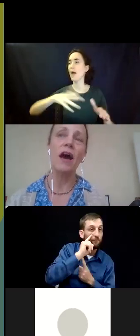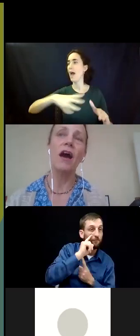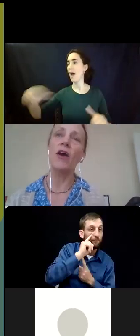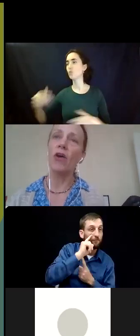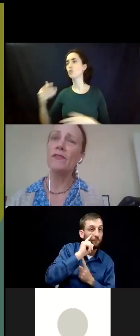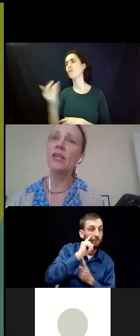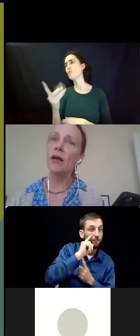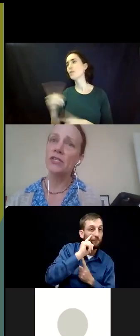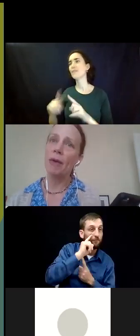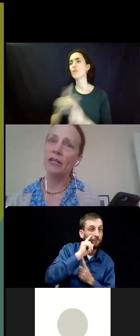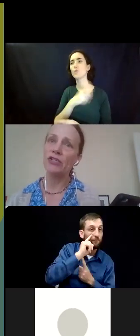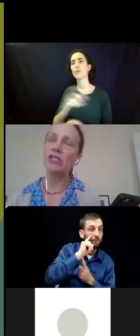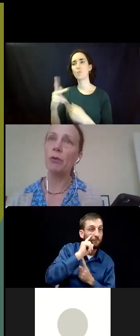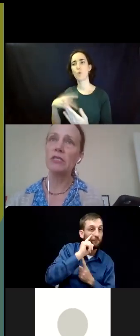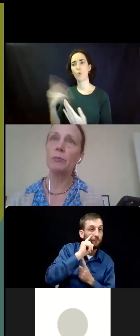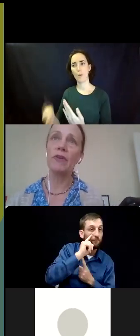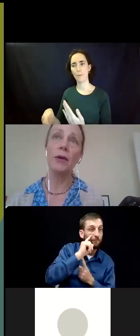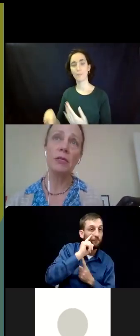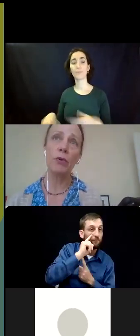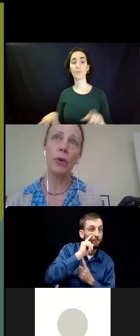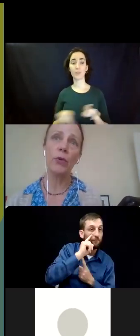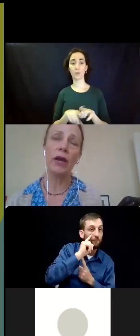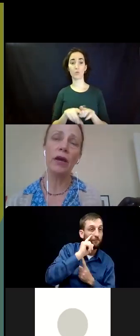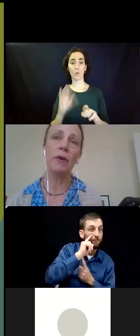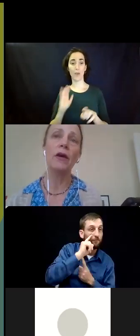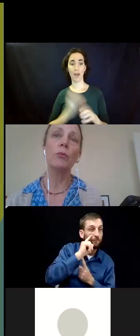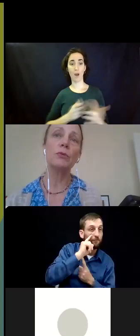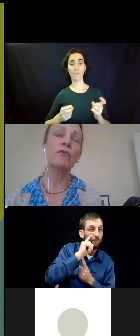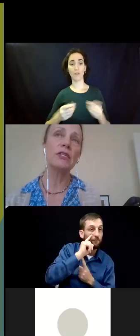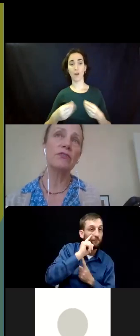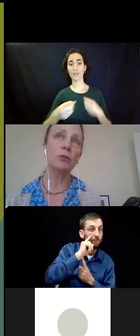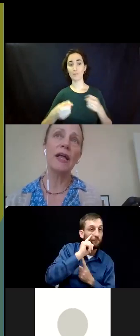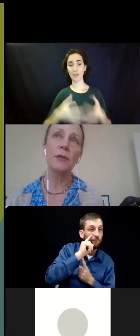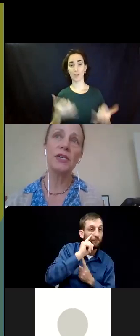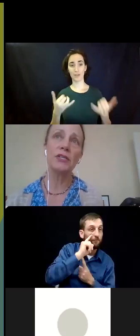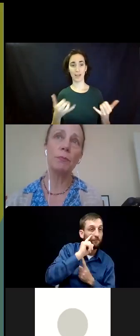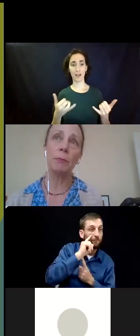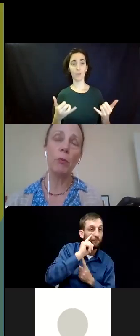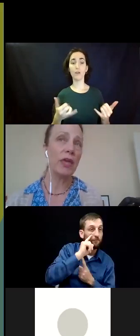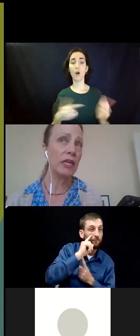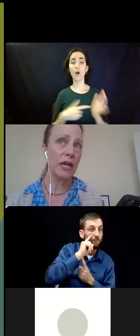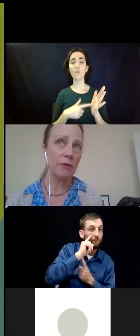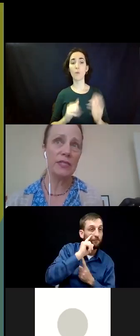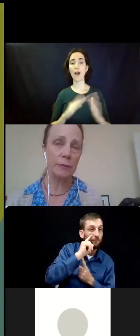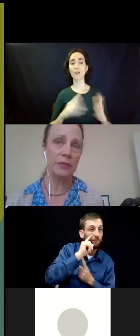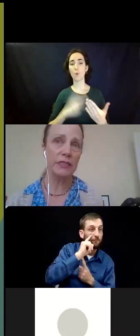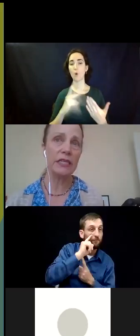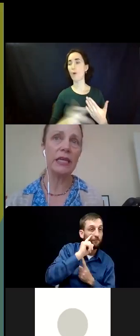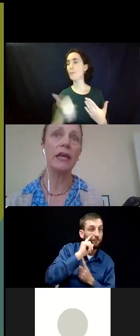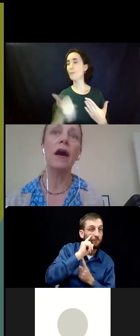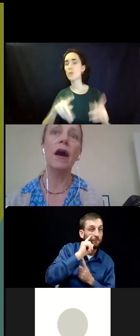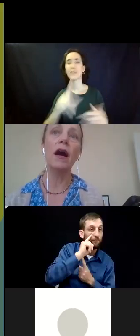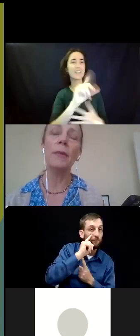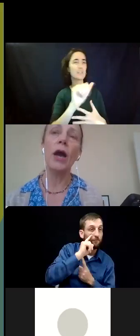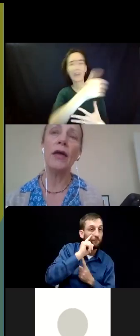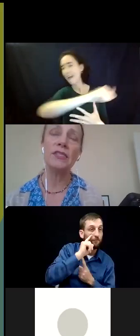programs. Our office also manages the Permanent Supportive Housing Program, which provides affordable housing to people with any type of